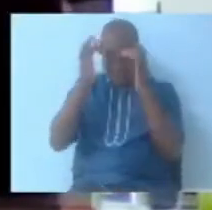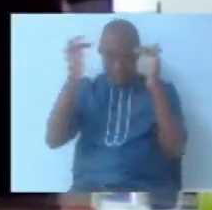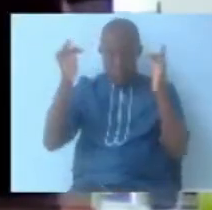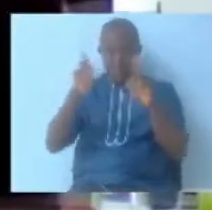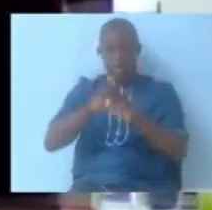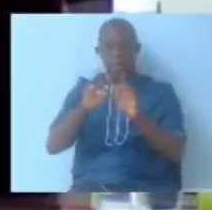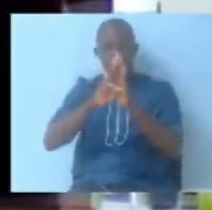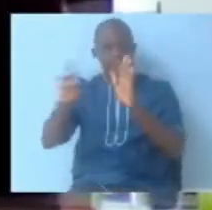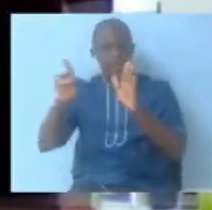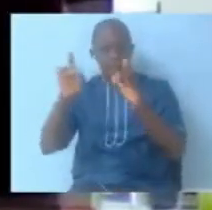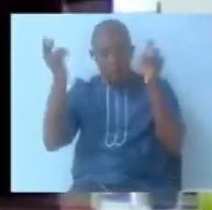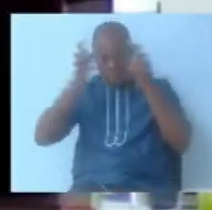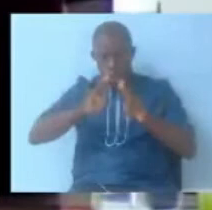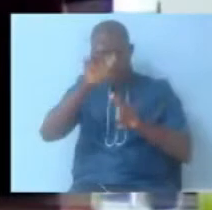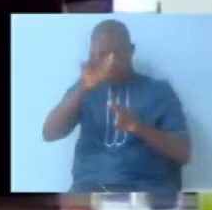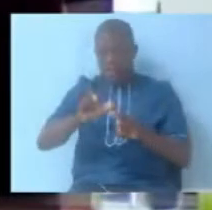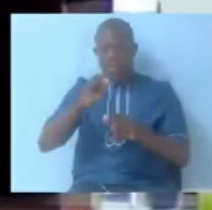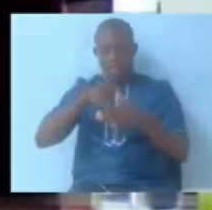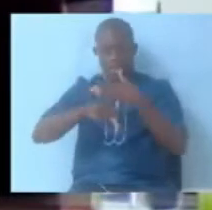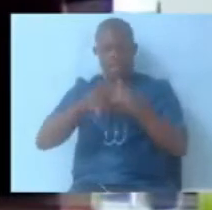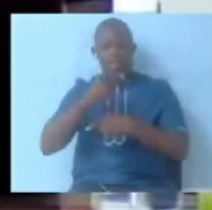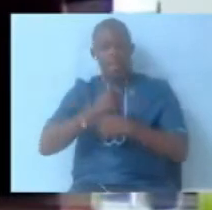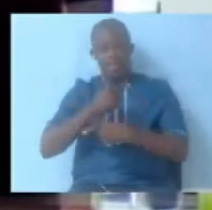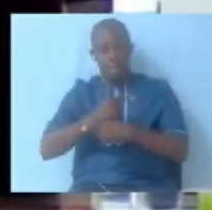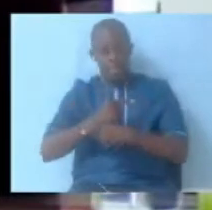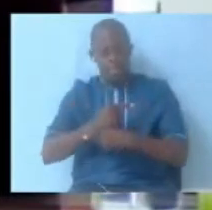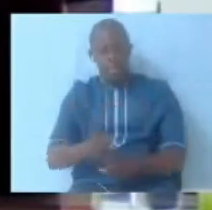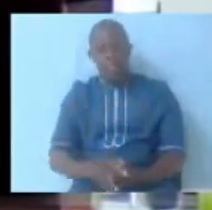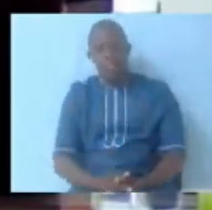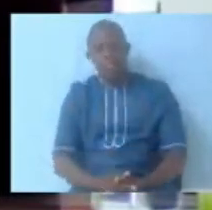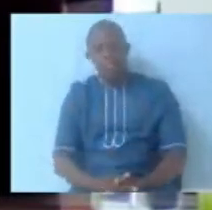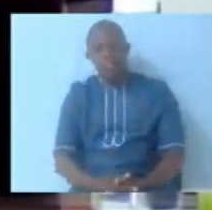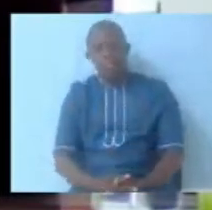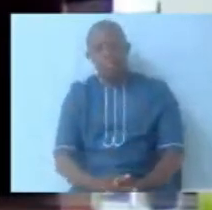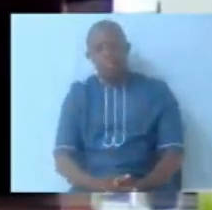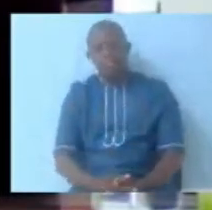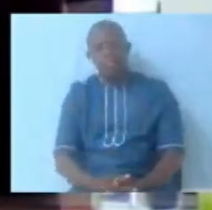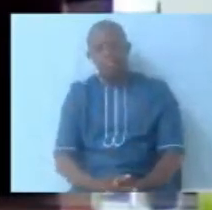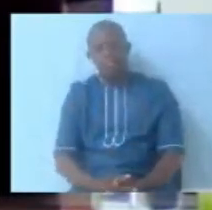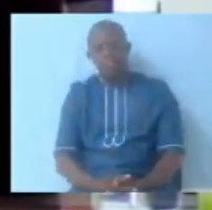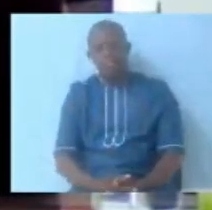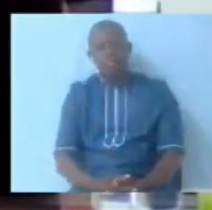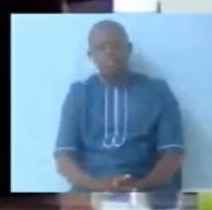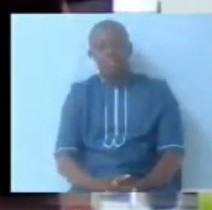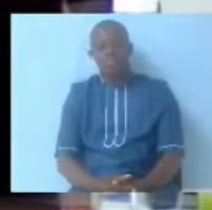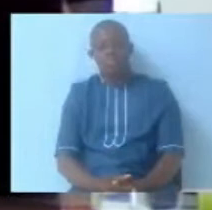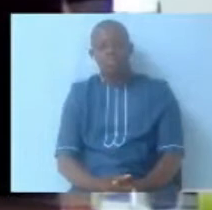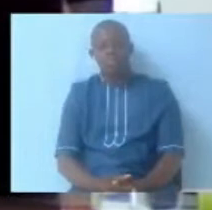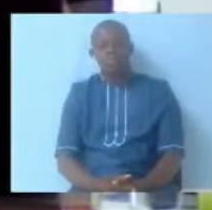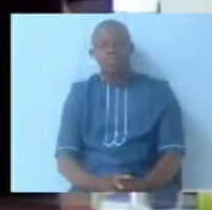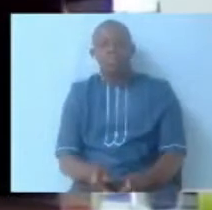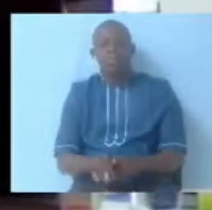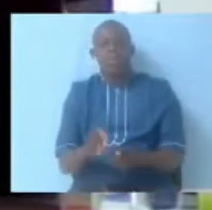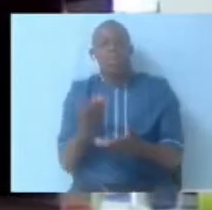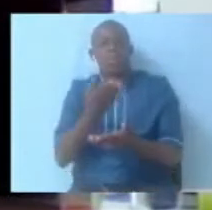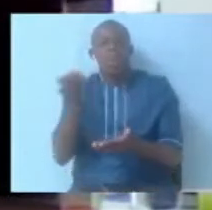tell londo remenzo to kake moti mialongo belori faye ne kalo mole kitindro la kavanala. Where would you say your expertise lies, or what kind